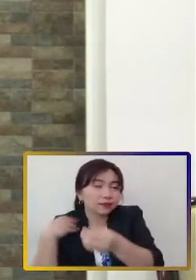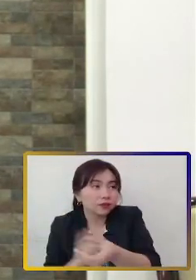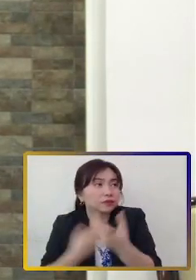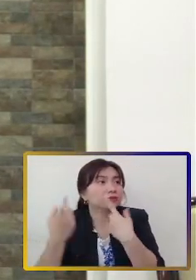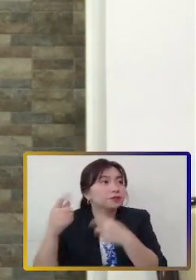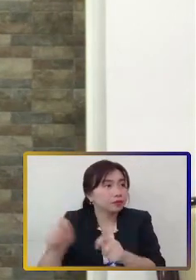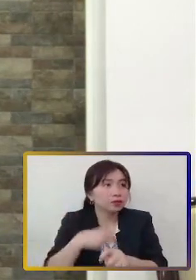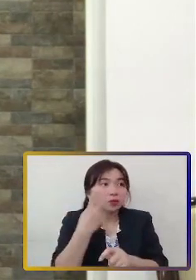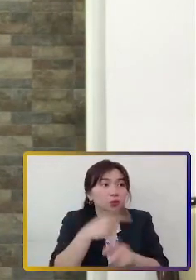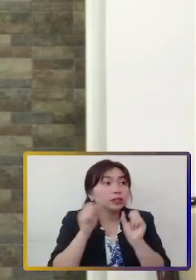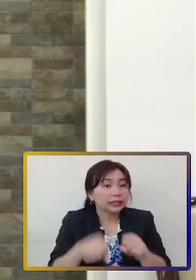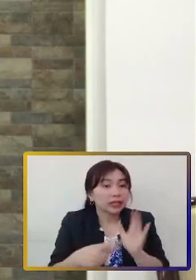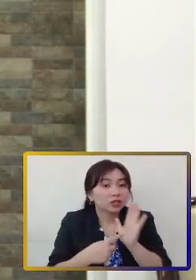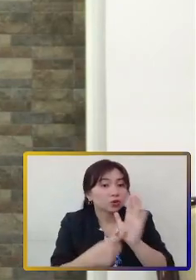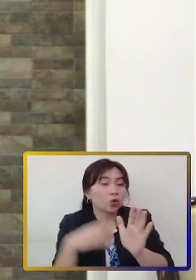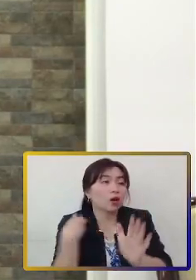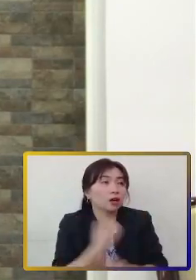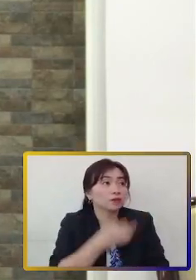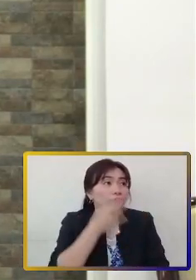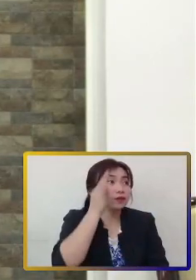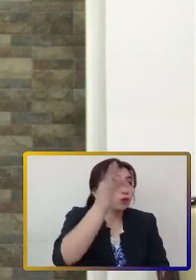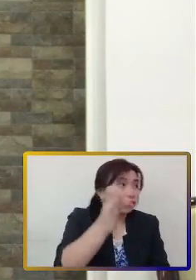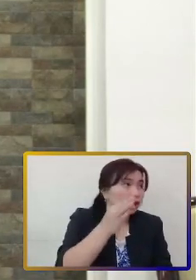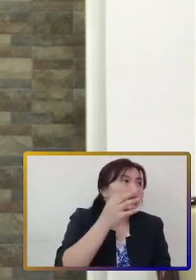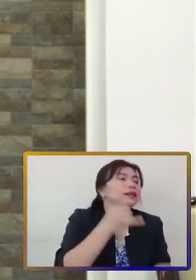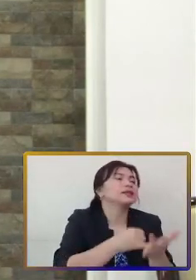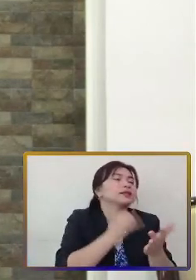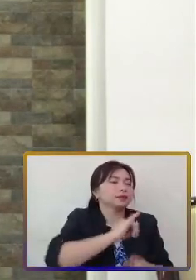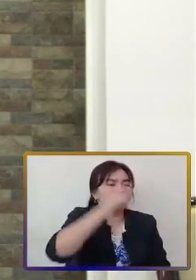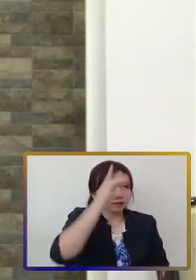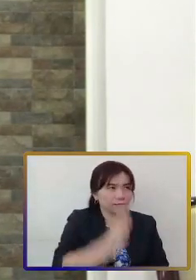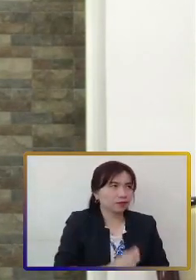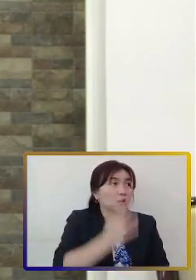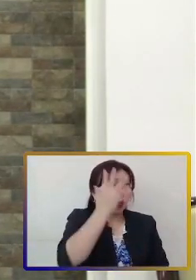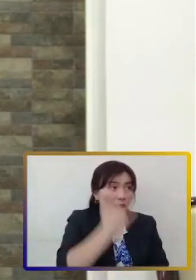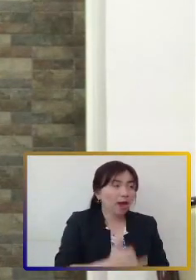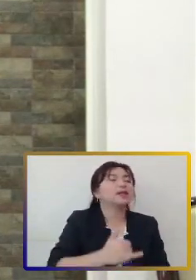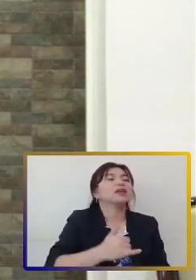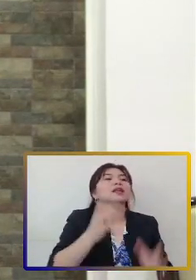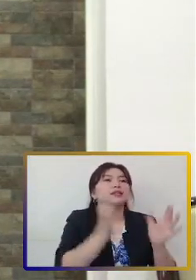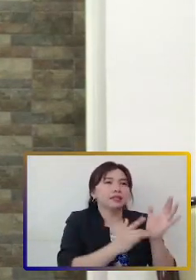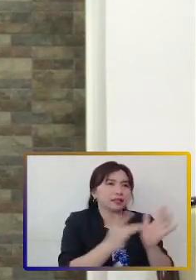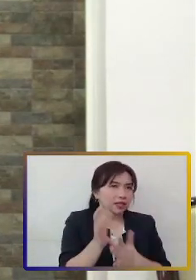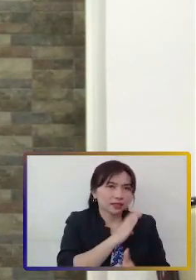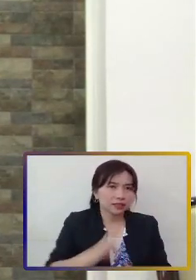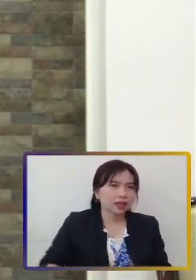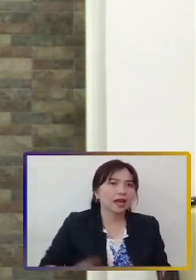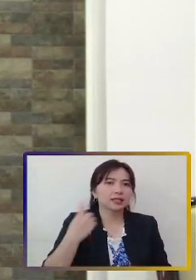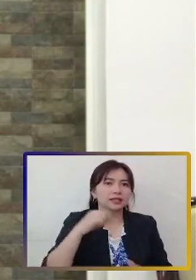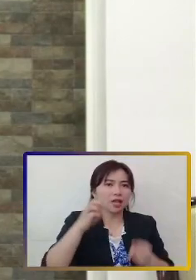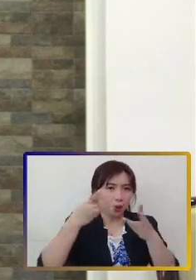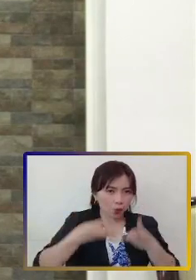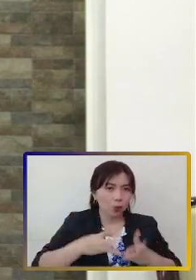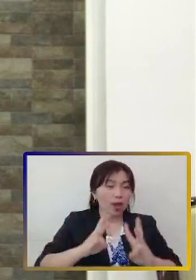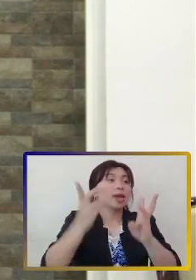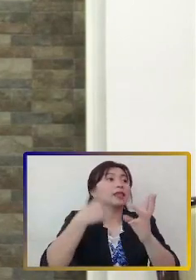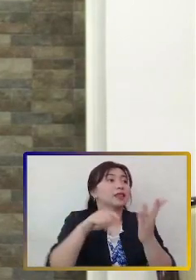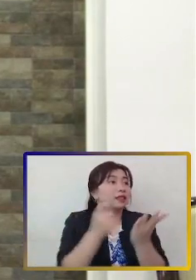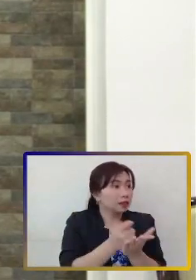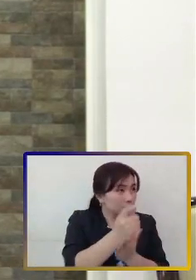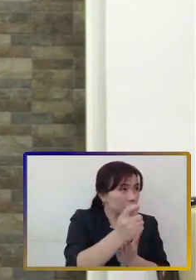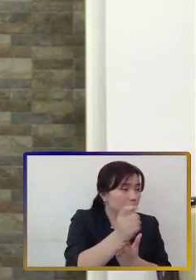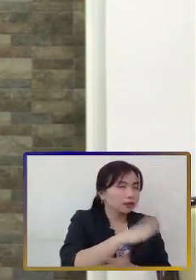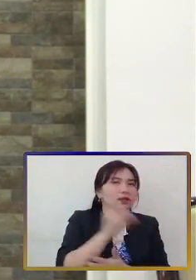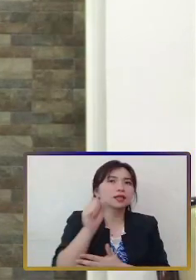tayo Diyos Diyos why Because He is the way He is the truth and brethren makikita